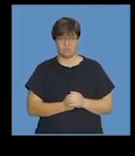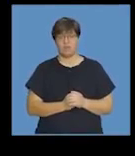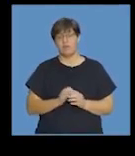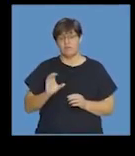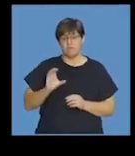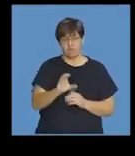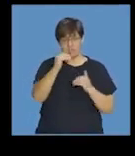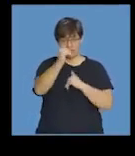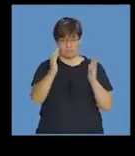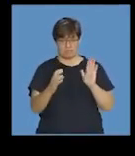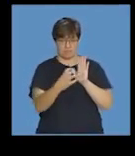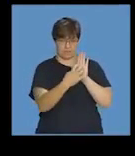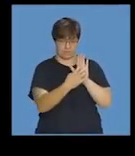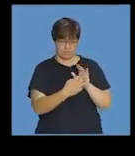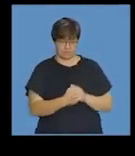diagram.